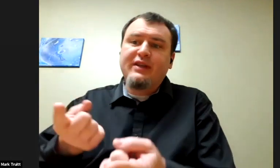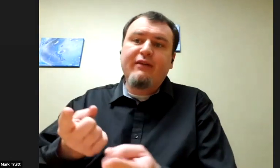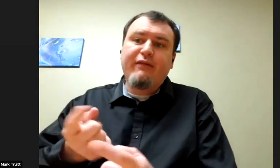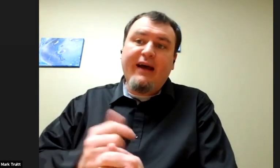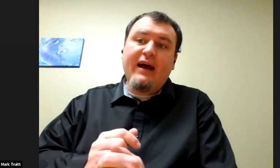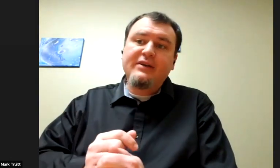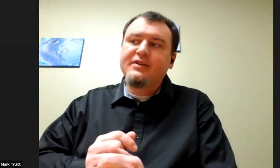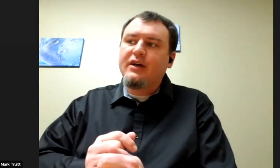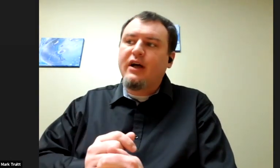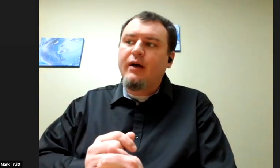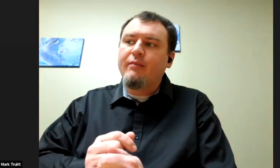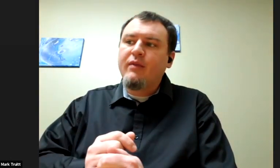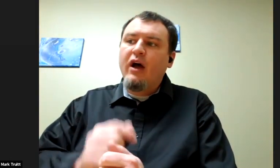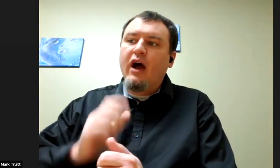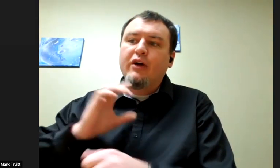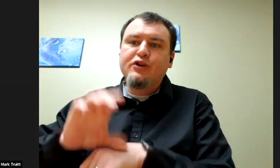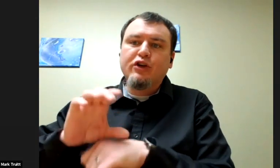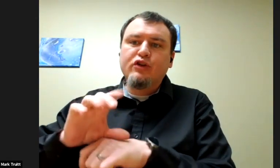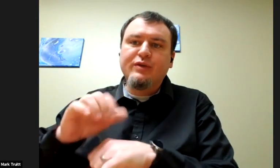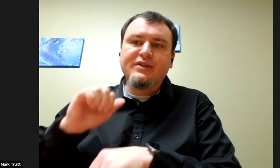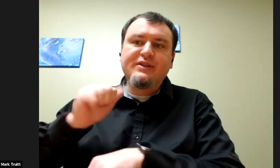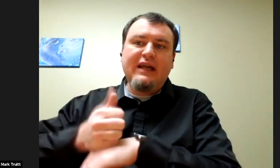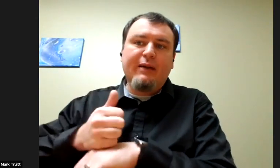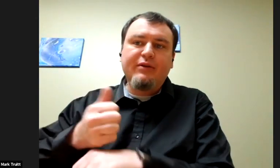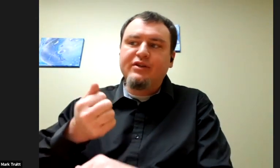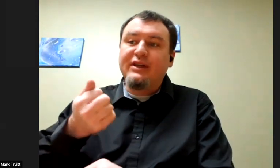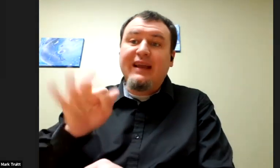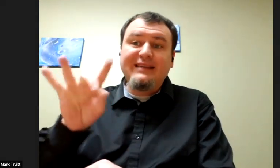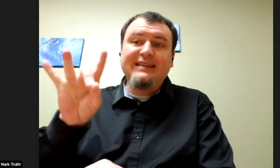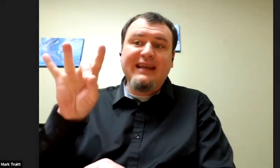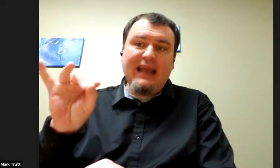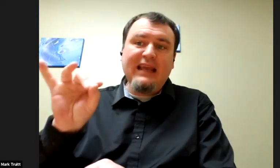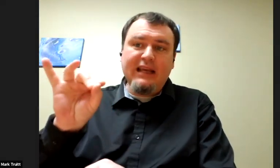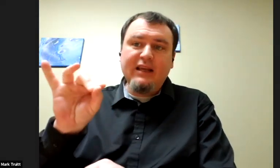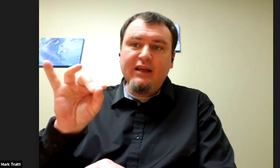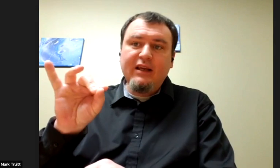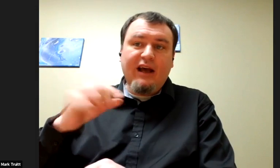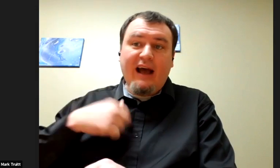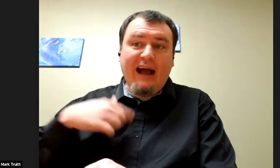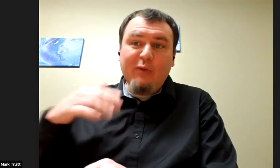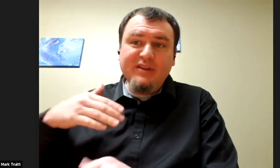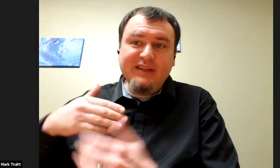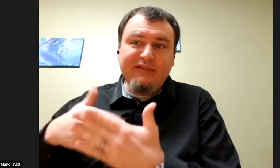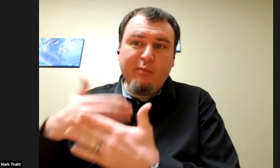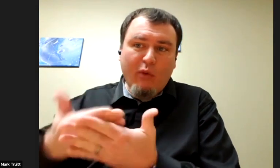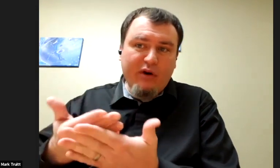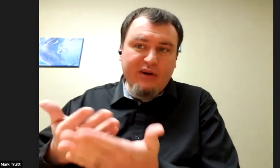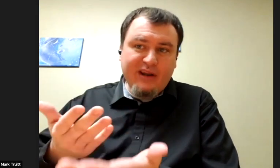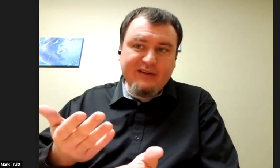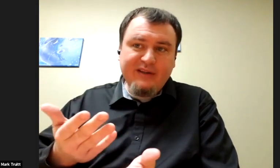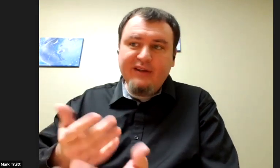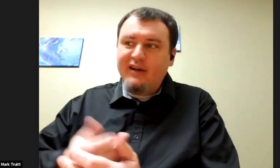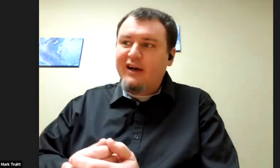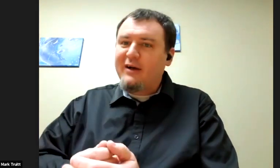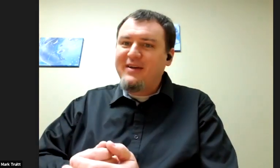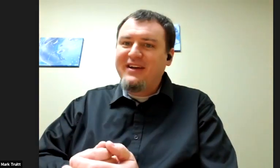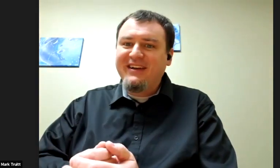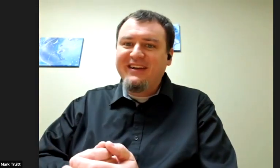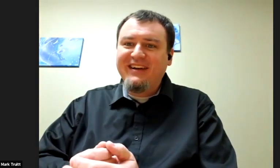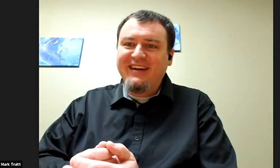so steadfast. Our church was established in 1980, I wasn't even born yet.